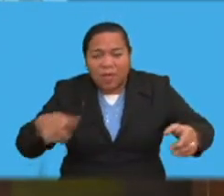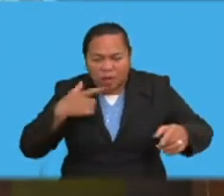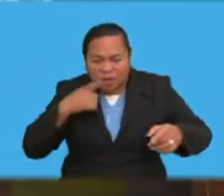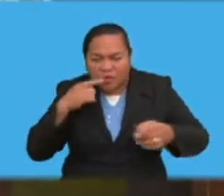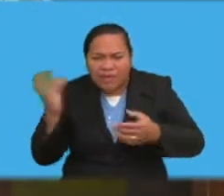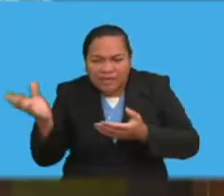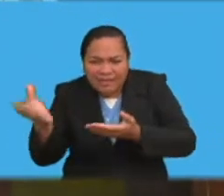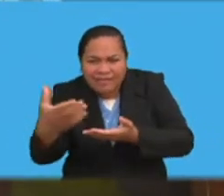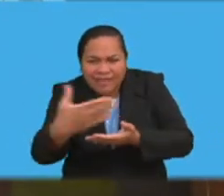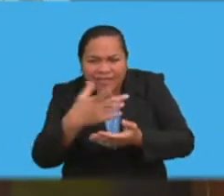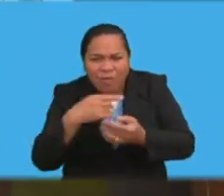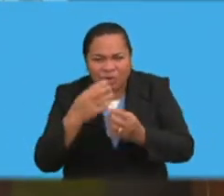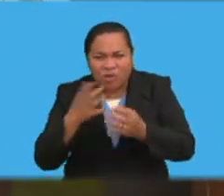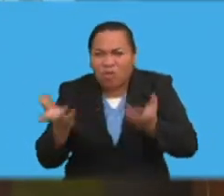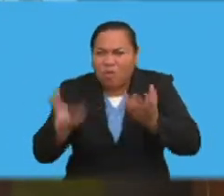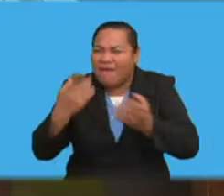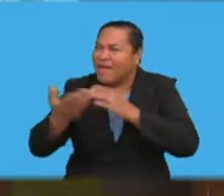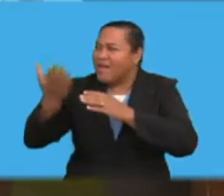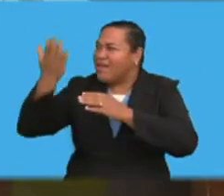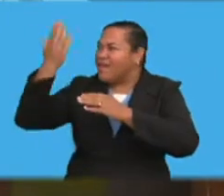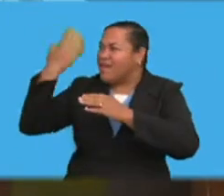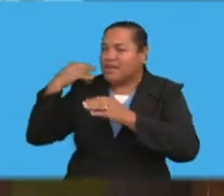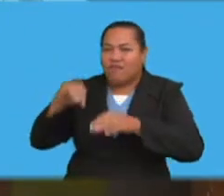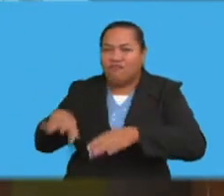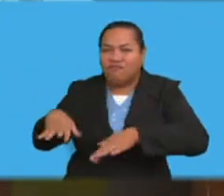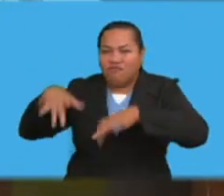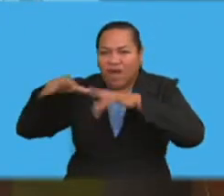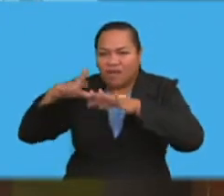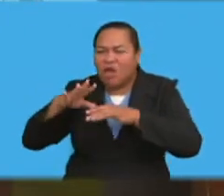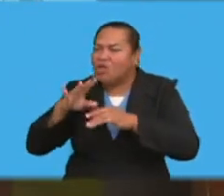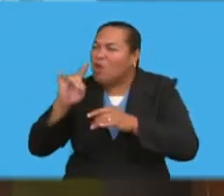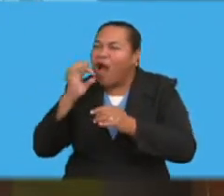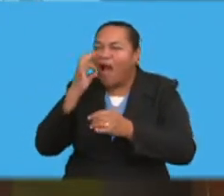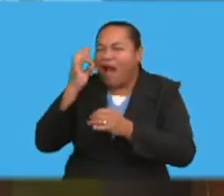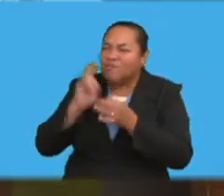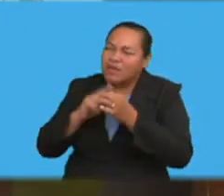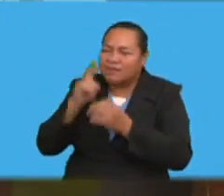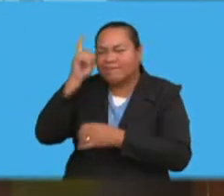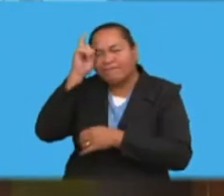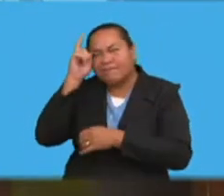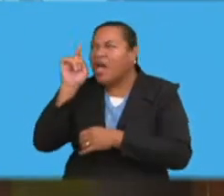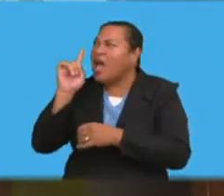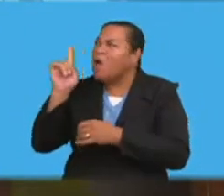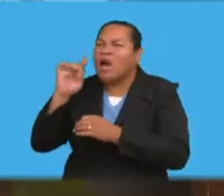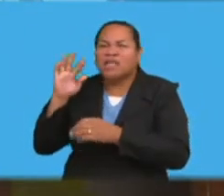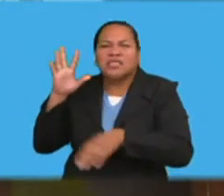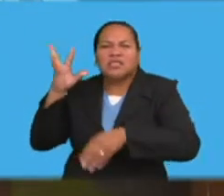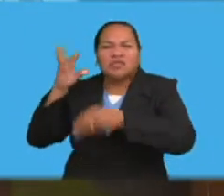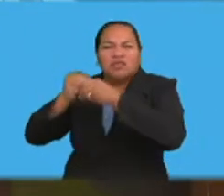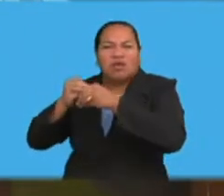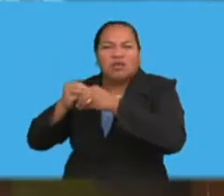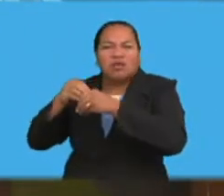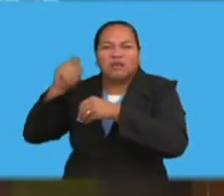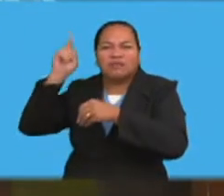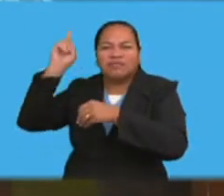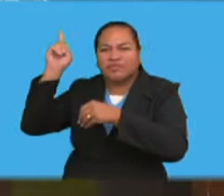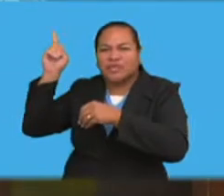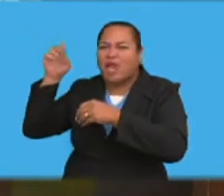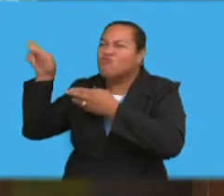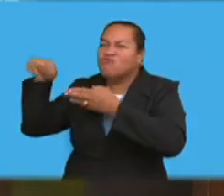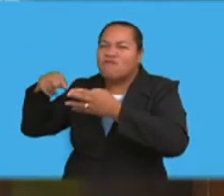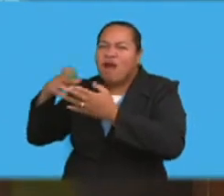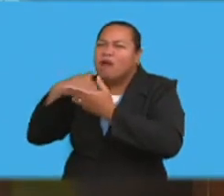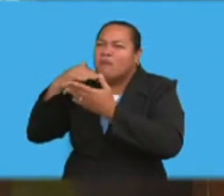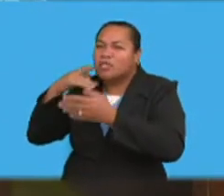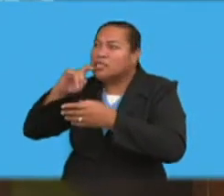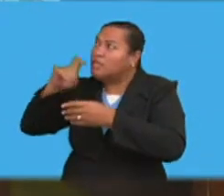the past floods. What is the total volume of water that will come from a flood, and what is the volume of water that the Nadi River is currently able to